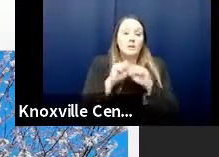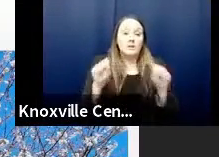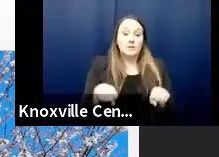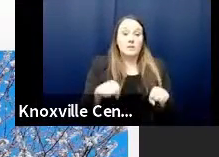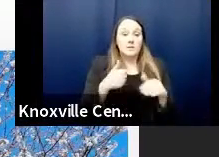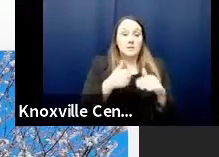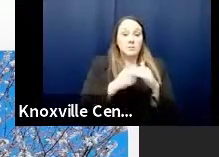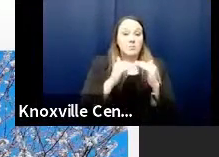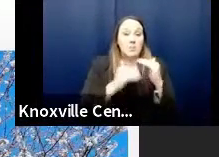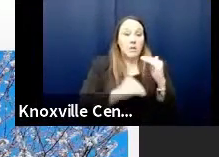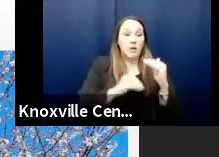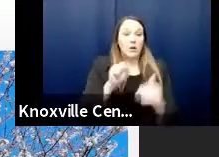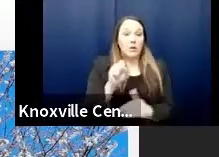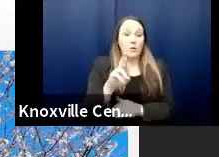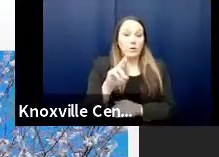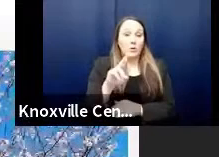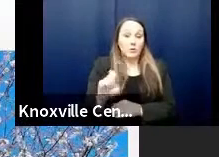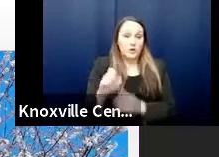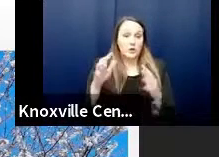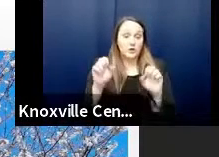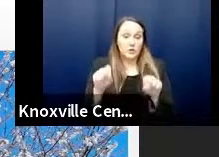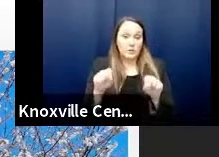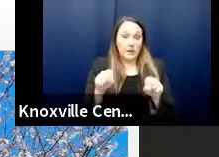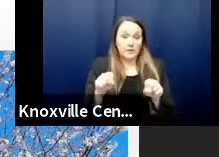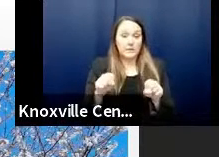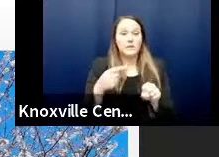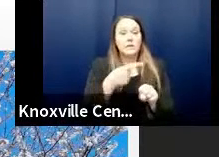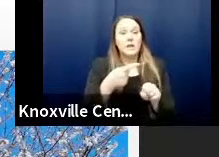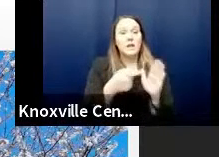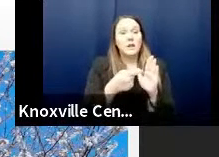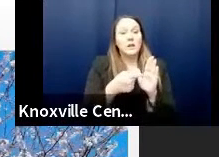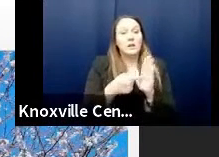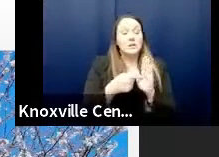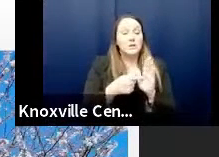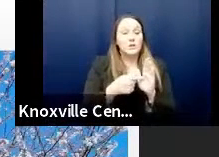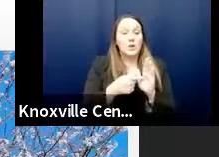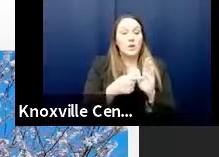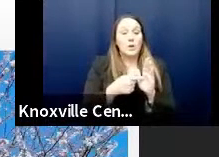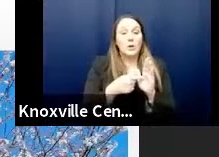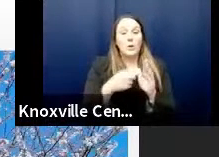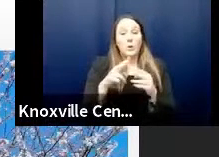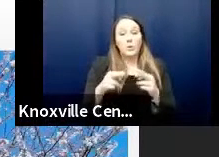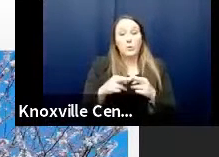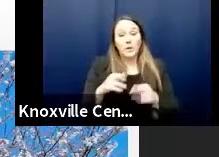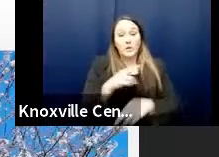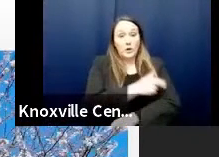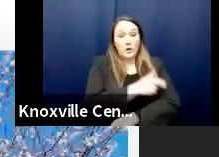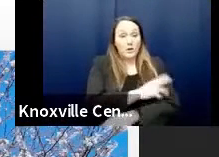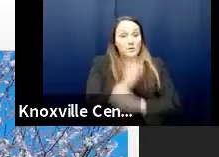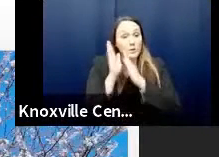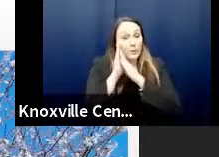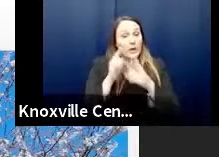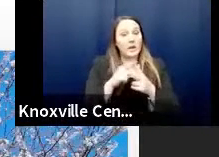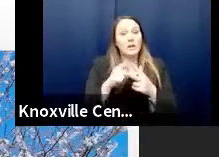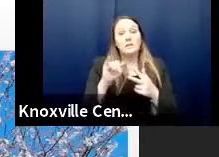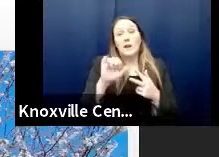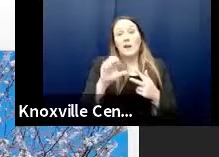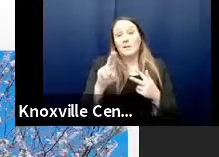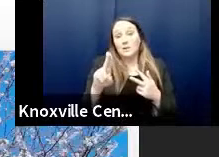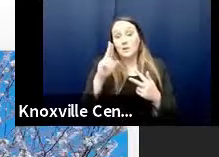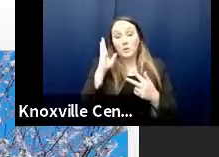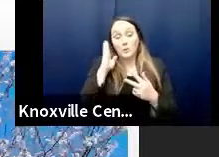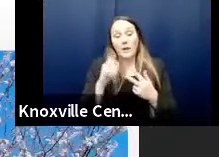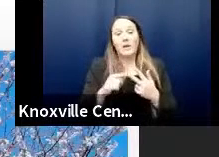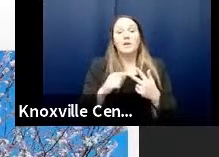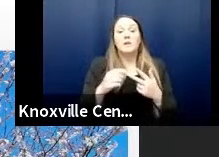surge capacity. These graphs show the availability of regional hospital beds, ICU beds, and ventilators from our